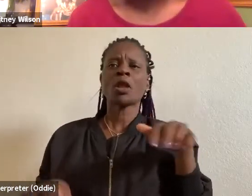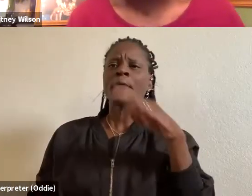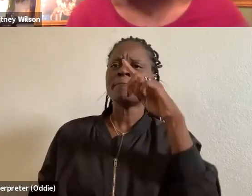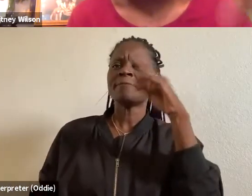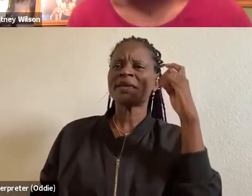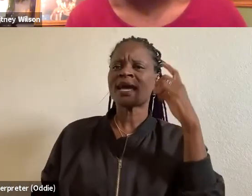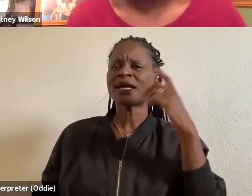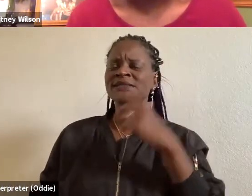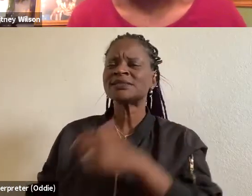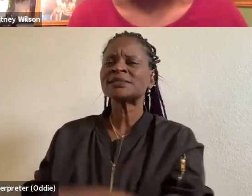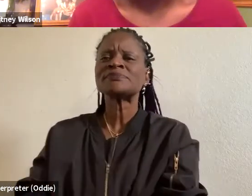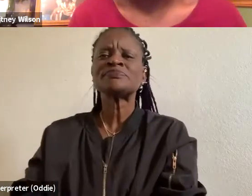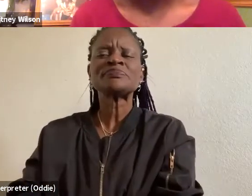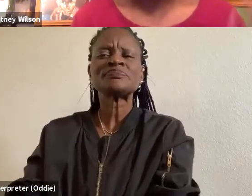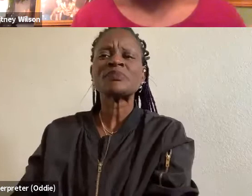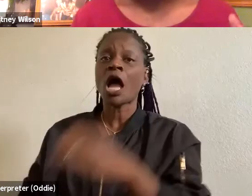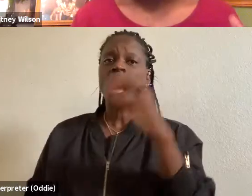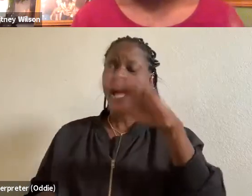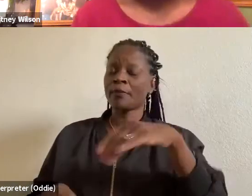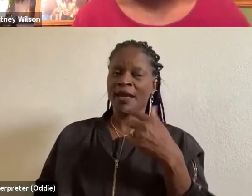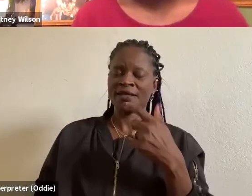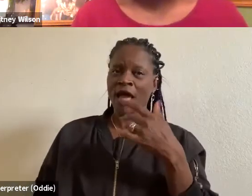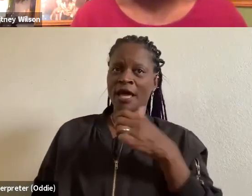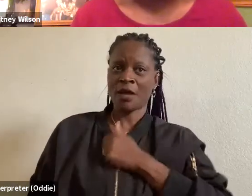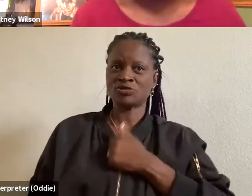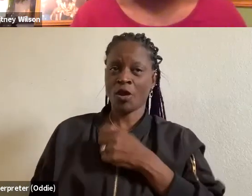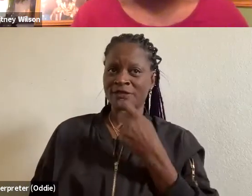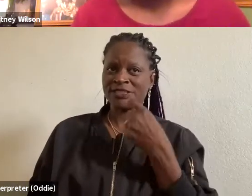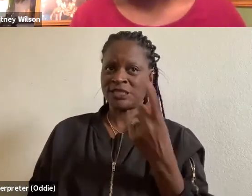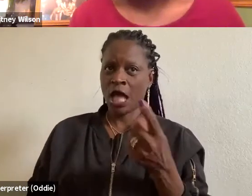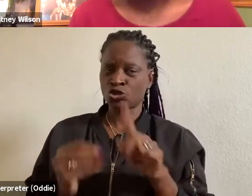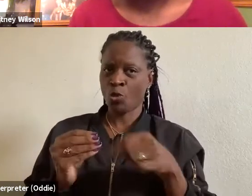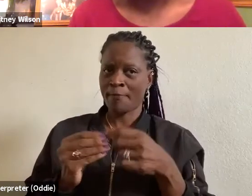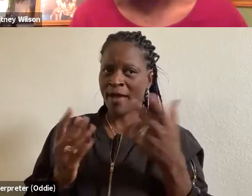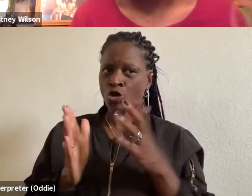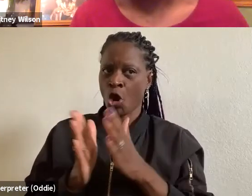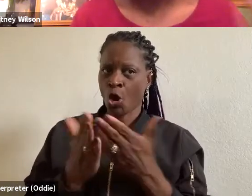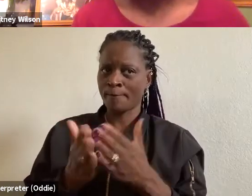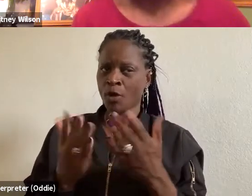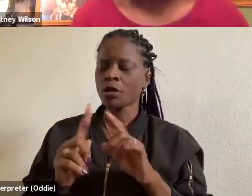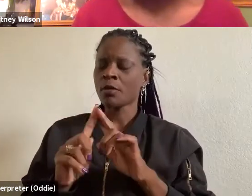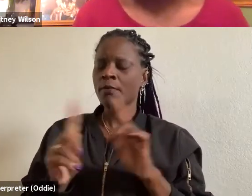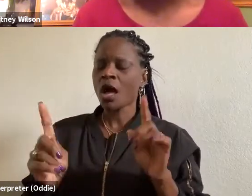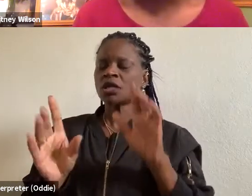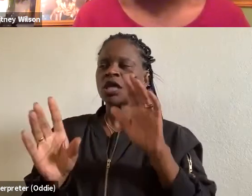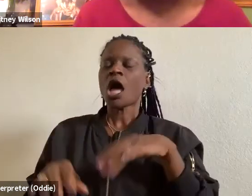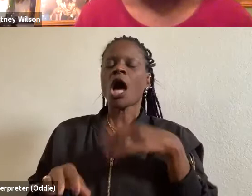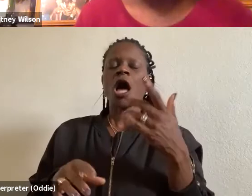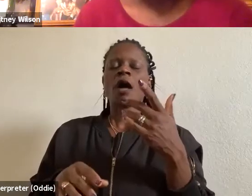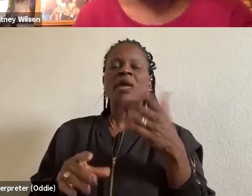alert for anybody who hasn't read it, and possible trigger warning, is actually about sexual